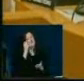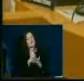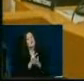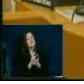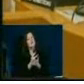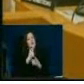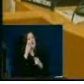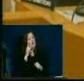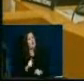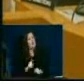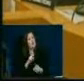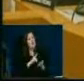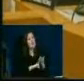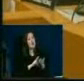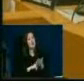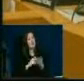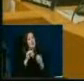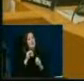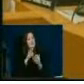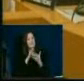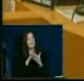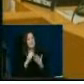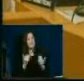whereby it's a contract that comes before you.